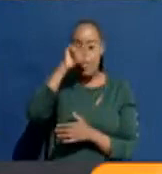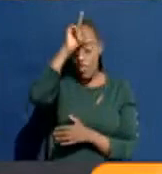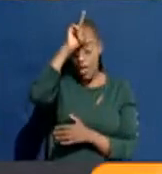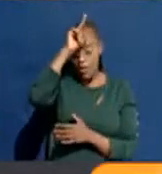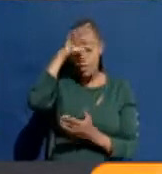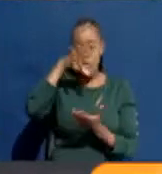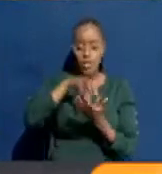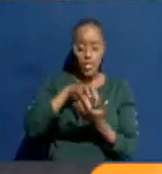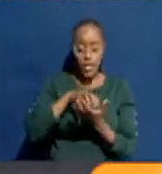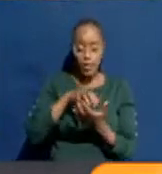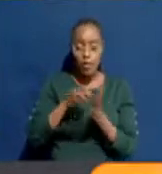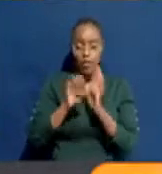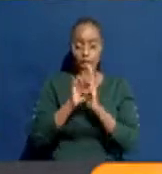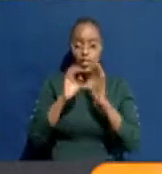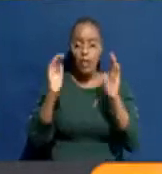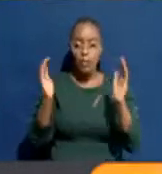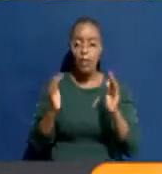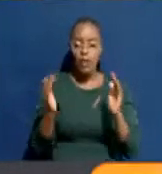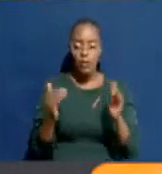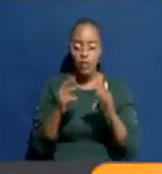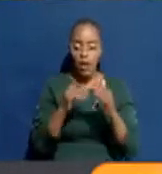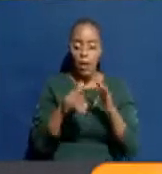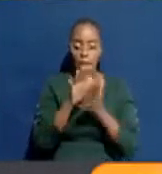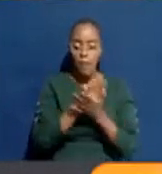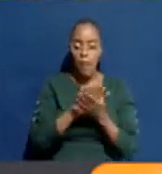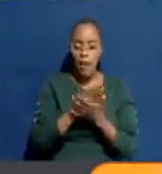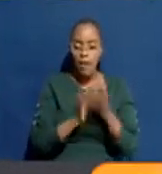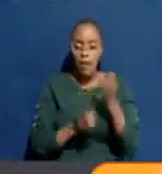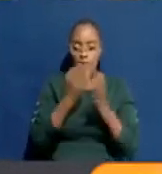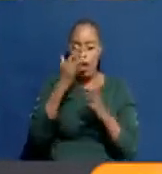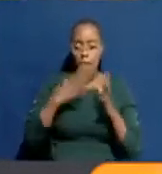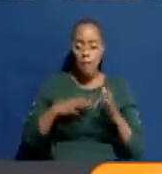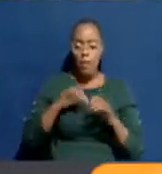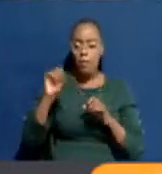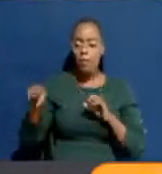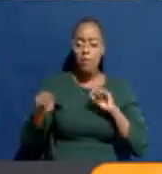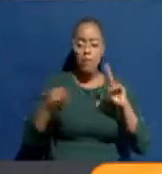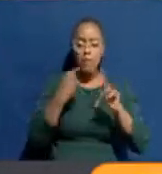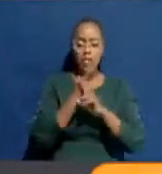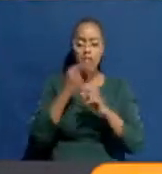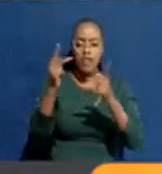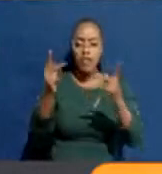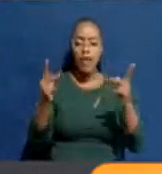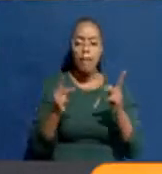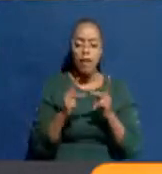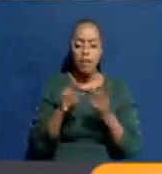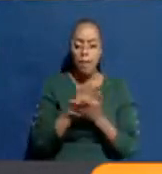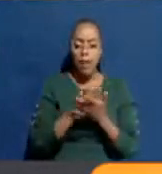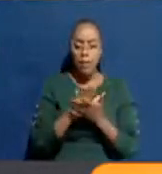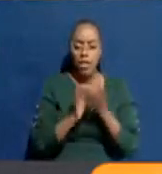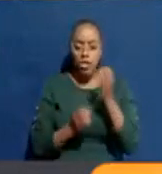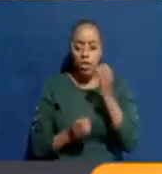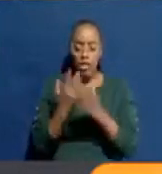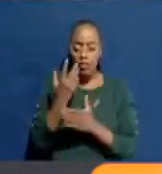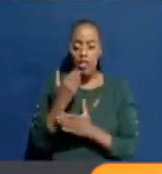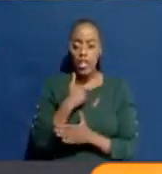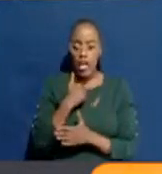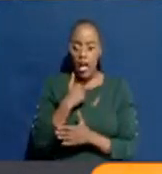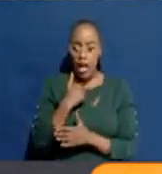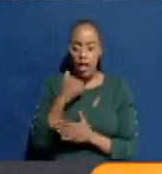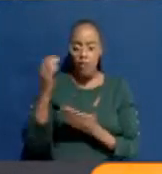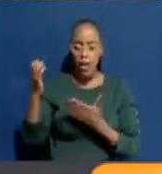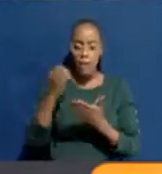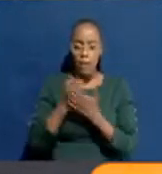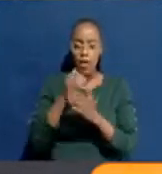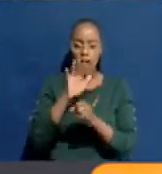for example, we encourage primary production, because people are scattered. Primary production, unfortunately, it ends up employing so